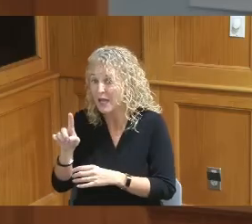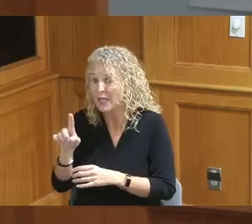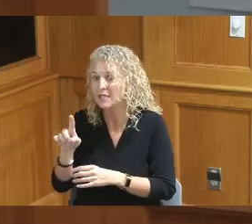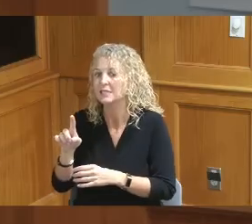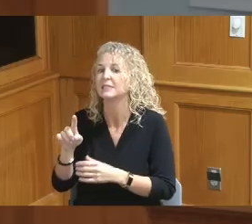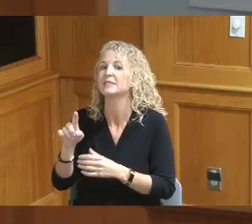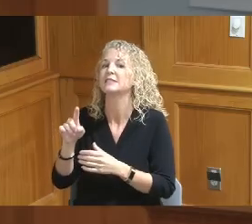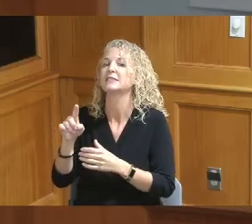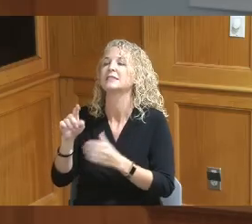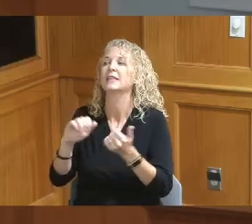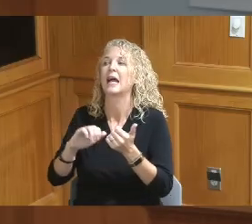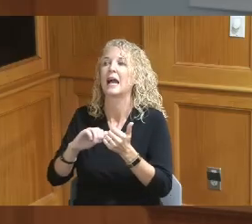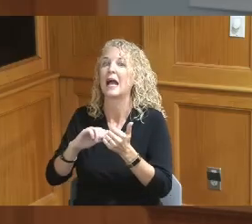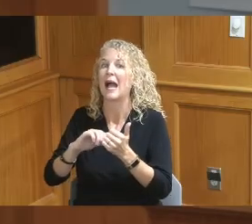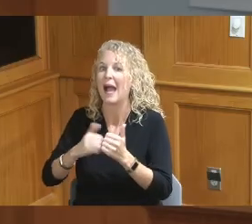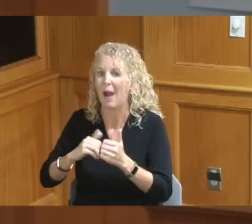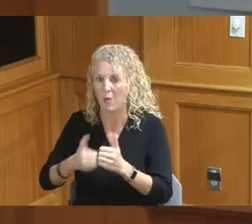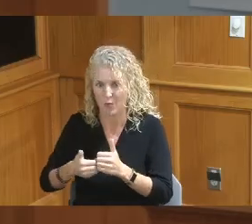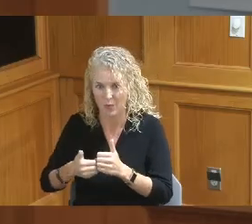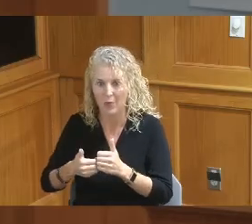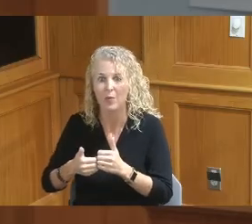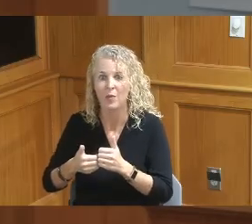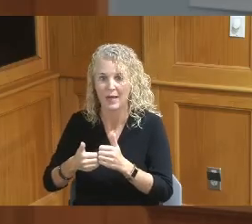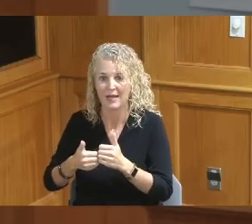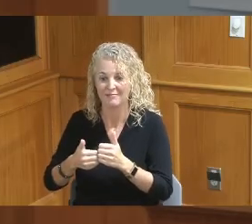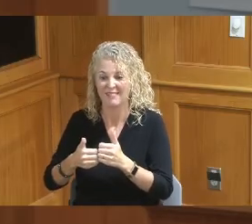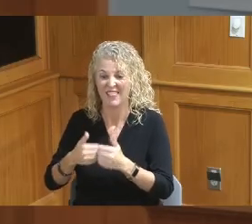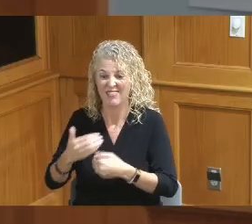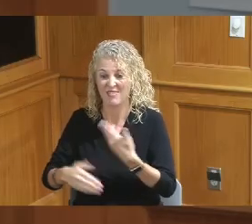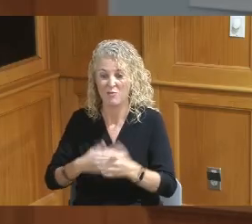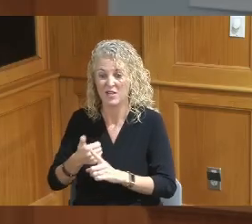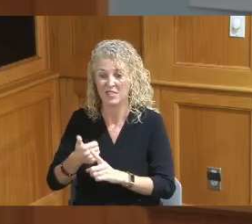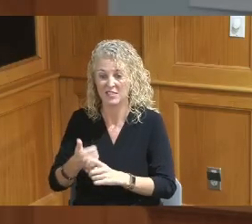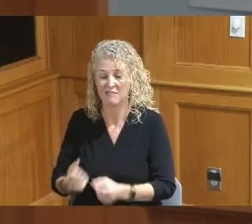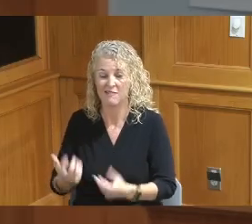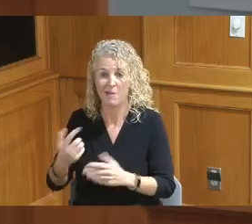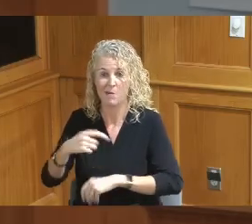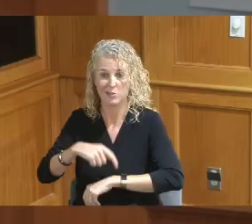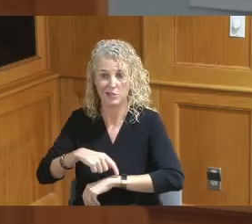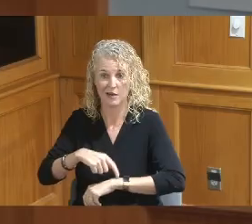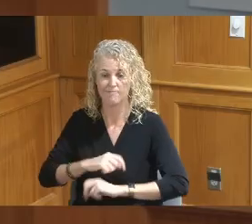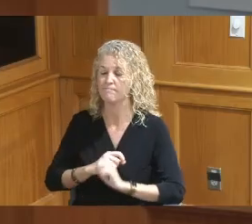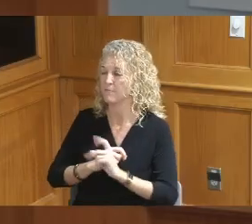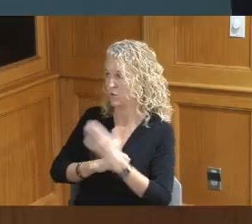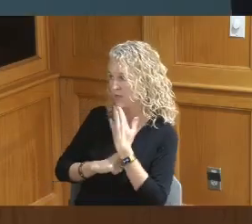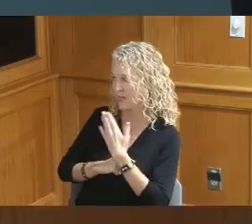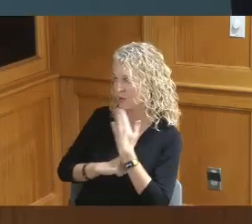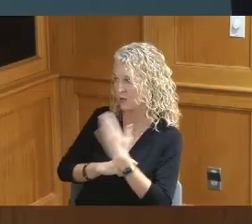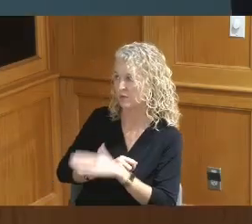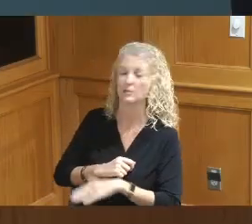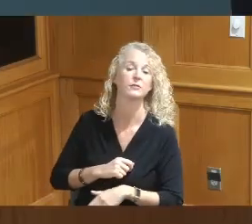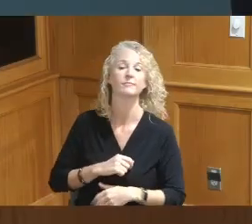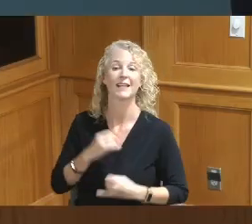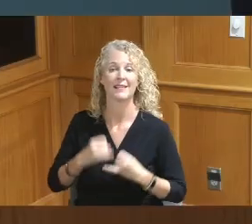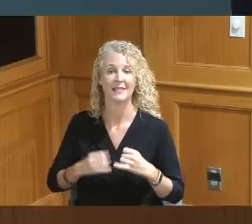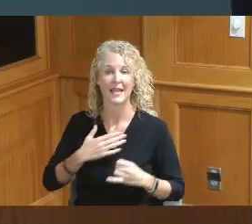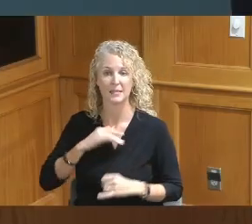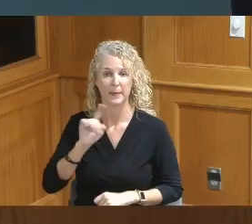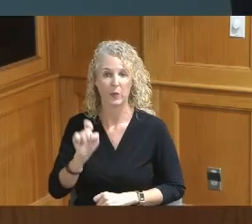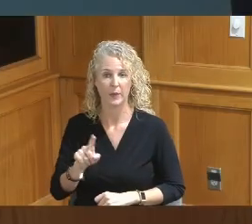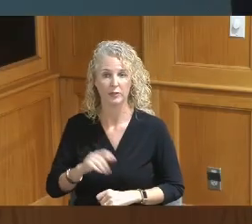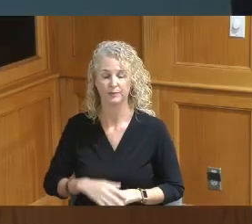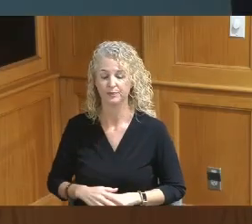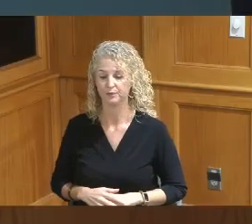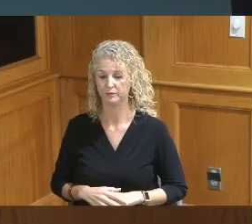what kind of process do they have to go through, and how long does that process take by law? Okay, thank you, appreciate that. Lastly,